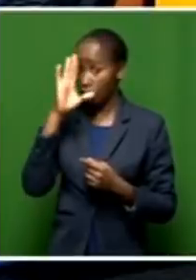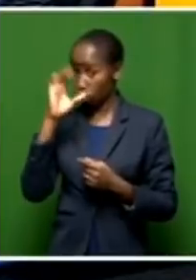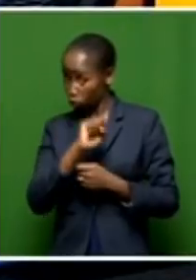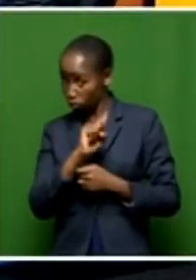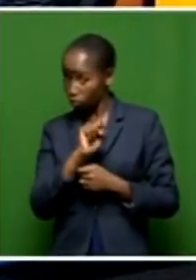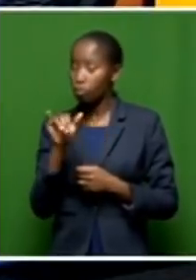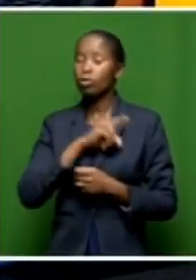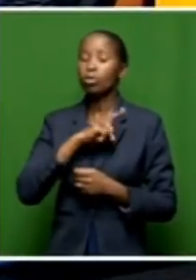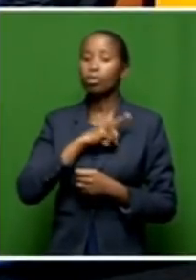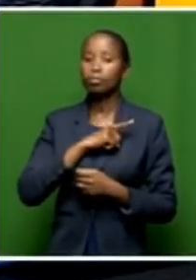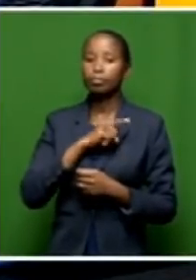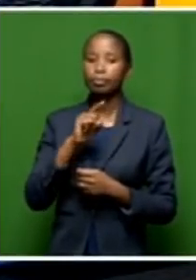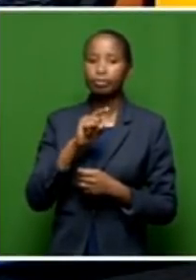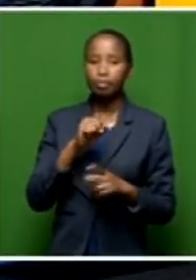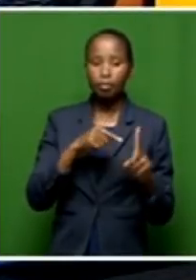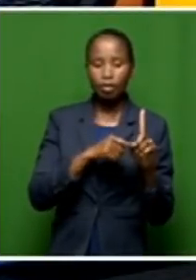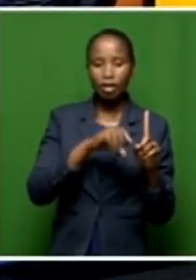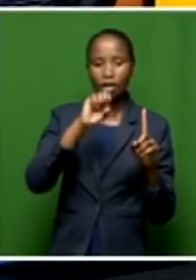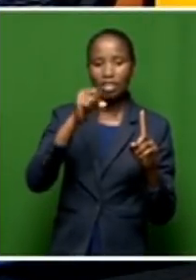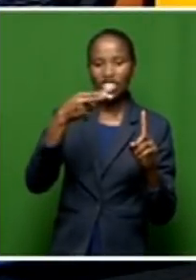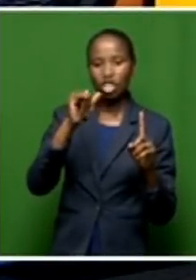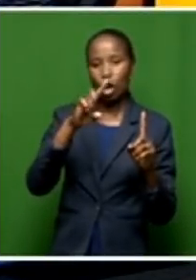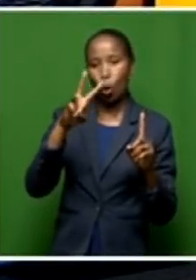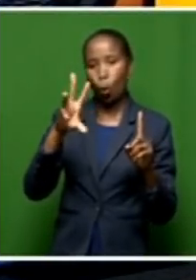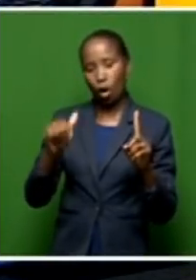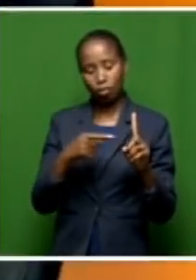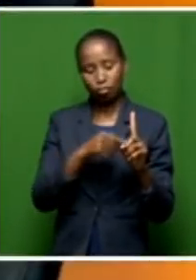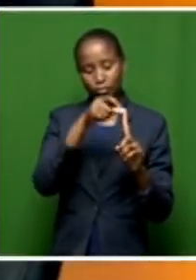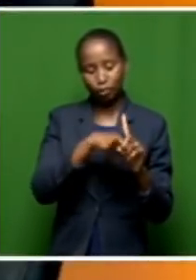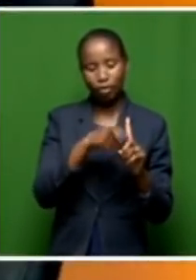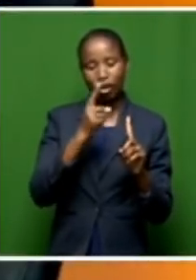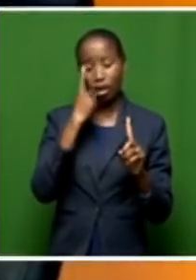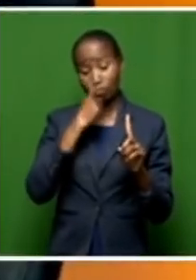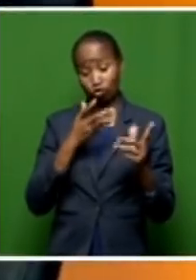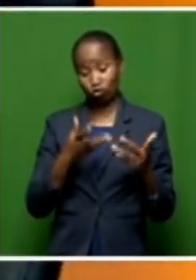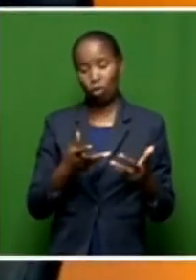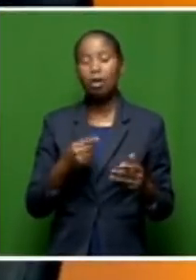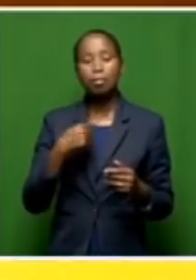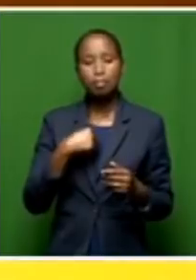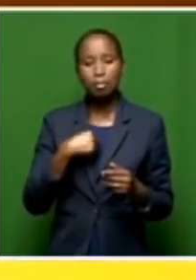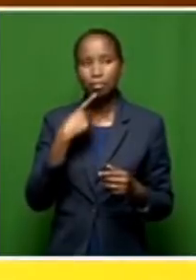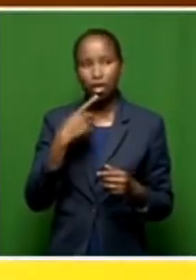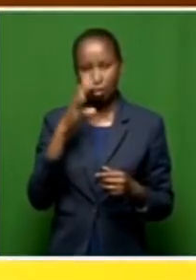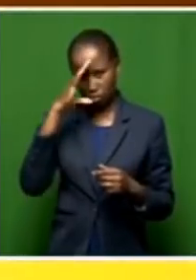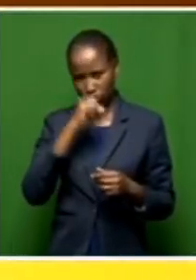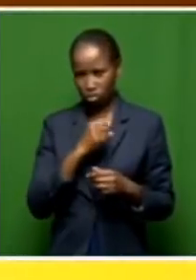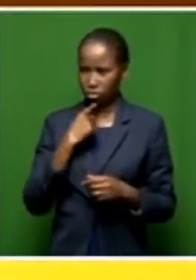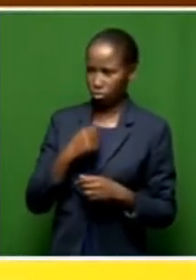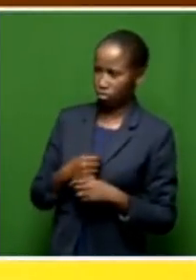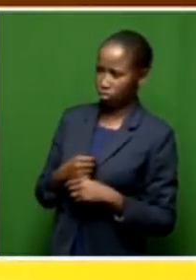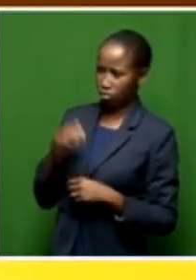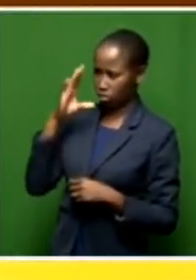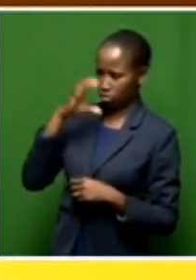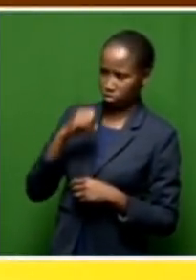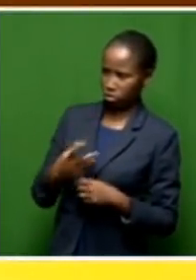question, whether, because I think I said prediction, and he asked, is it a prediction? And I said, yeah, I think that is what it is. So